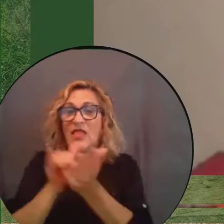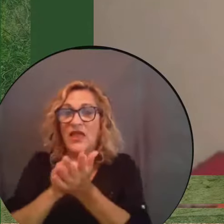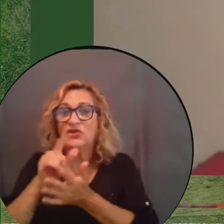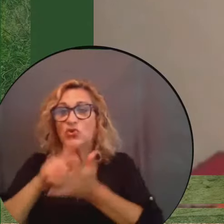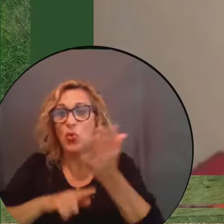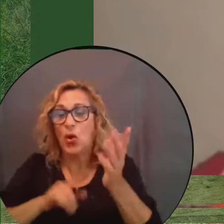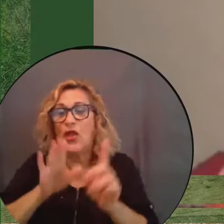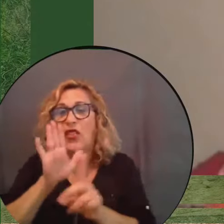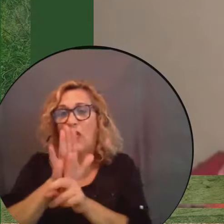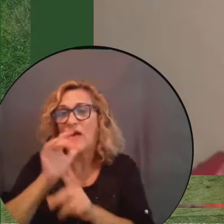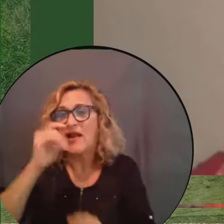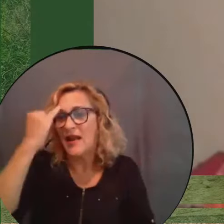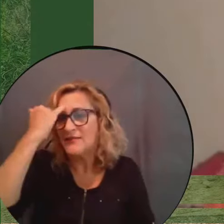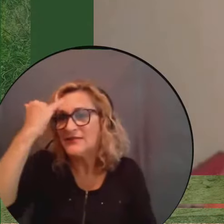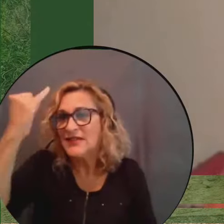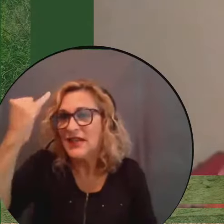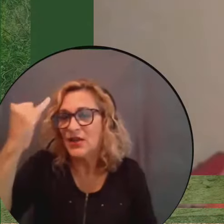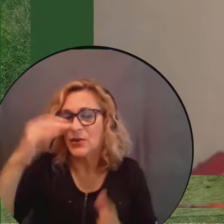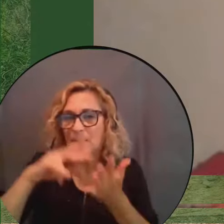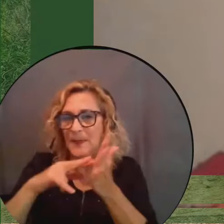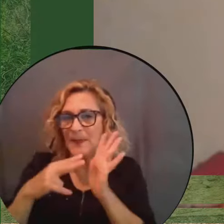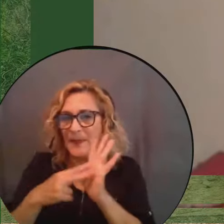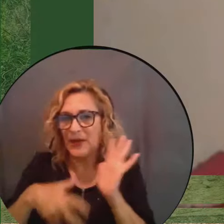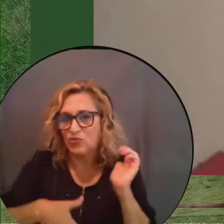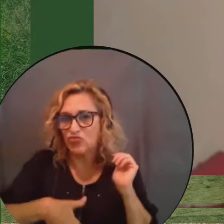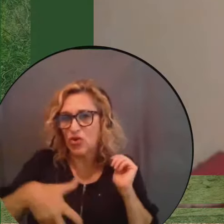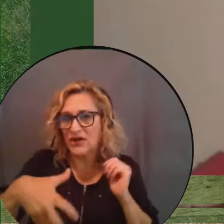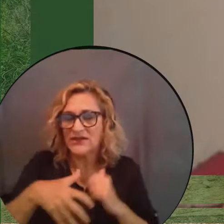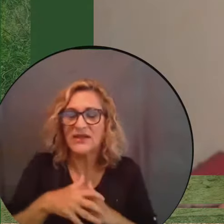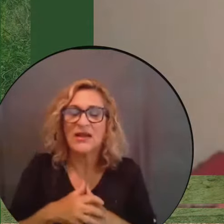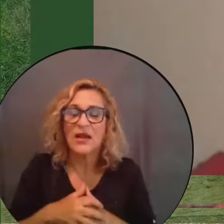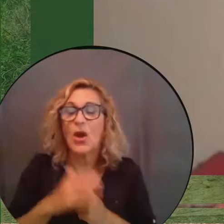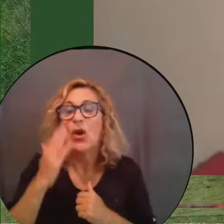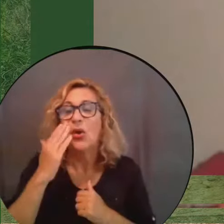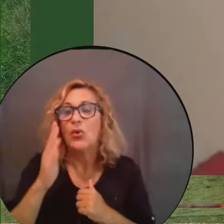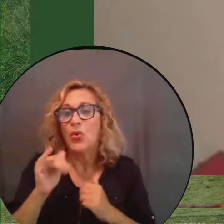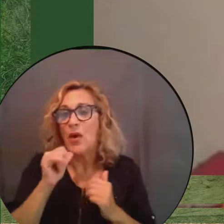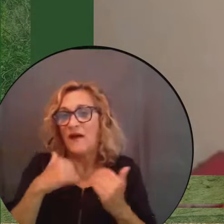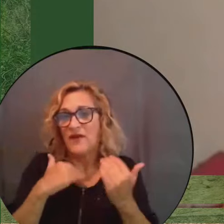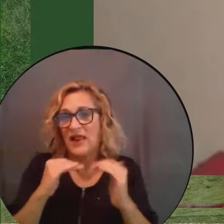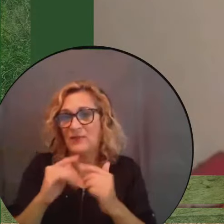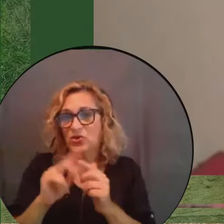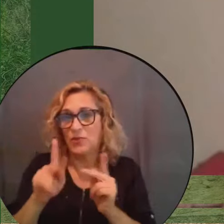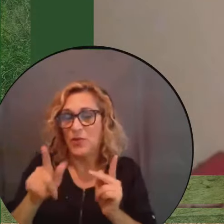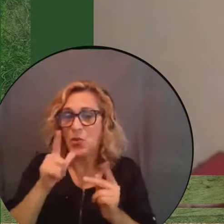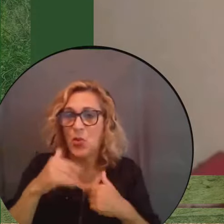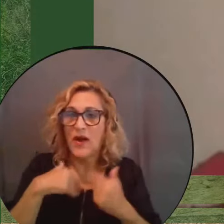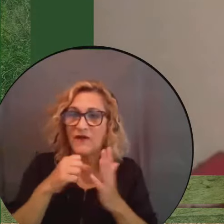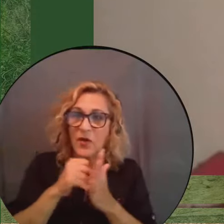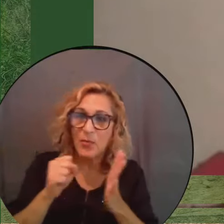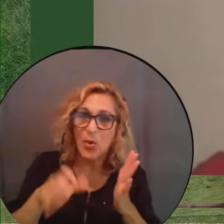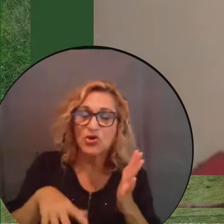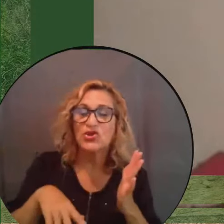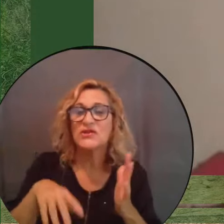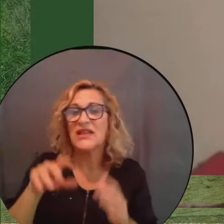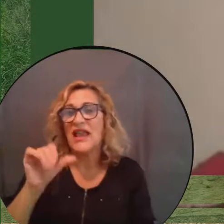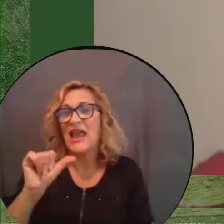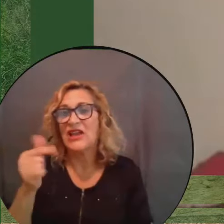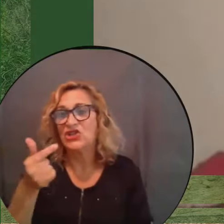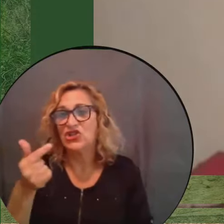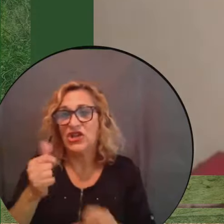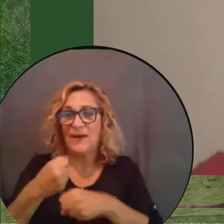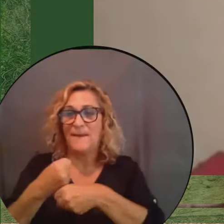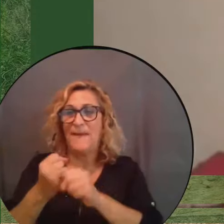is. So we knew that this wasn't just going to be limited to people who have abortions, and the AG made it very clear